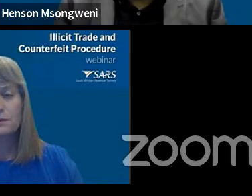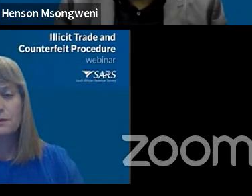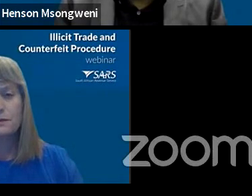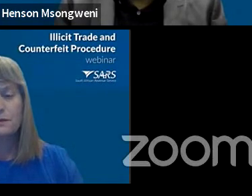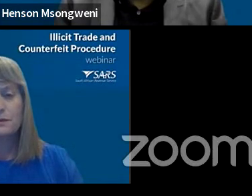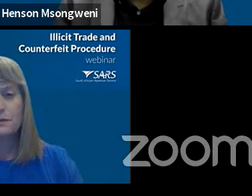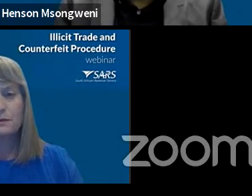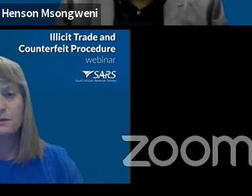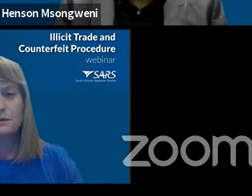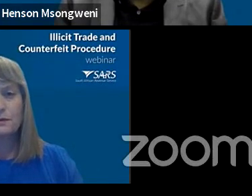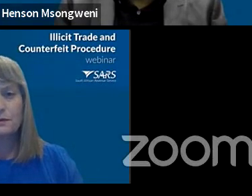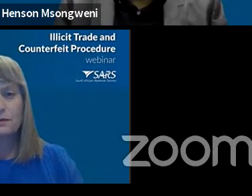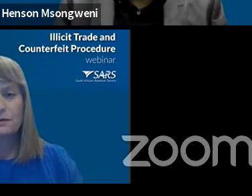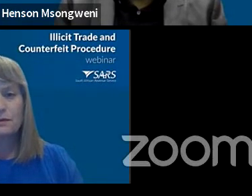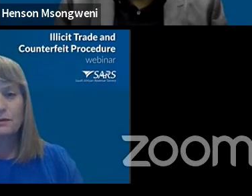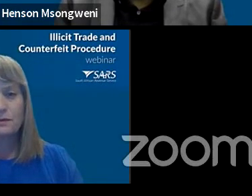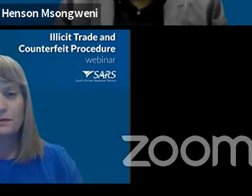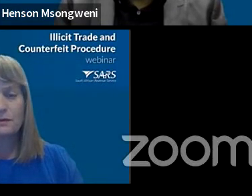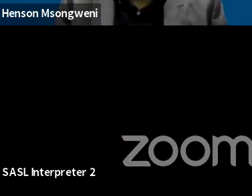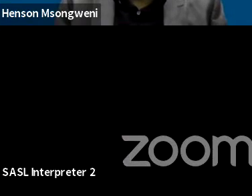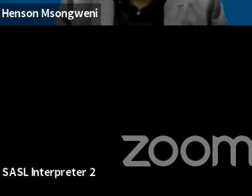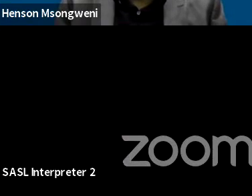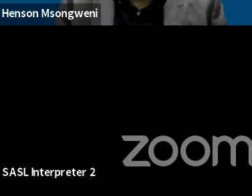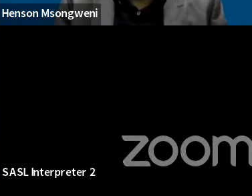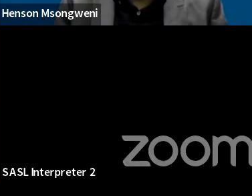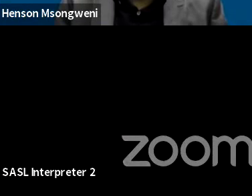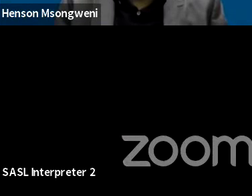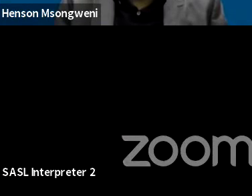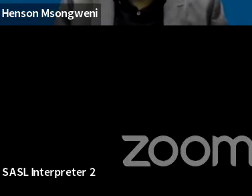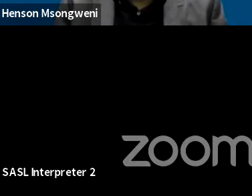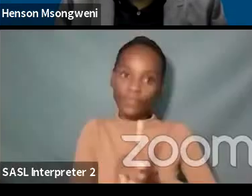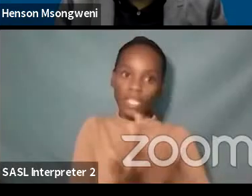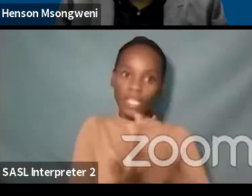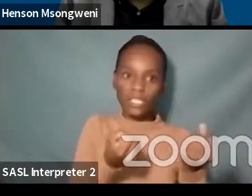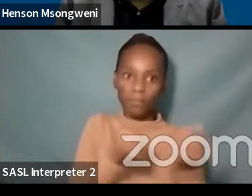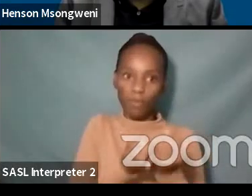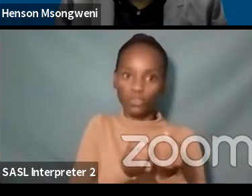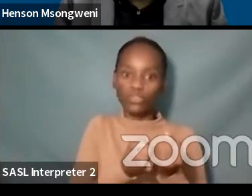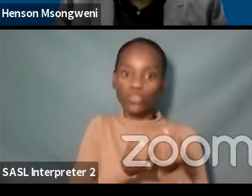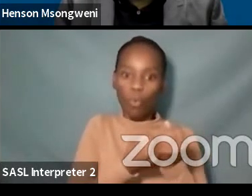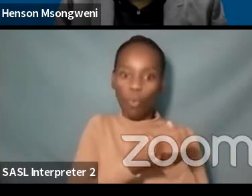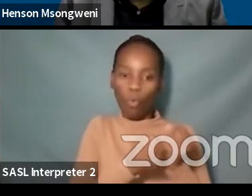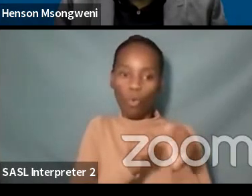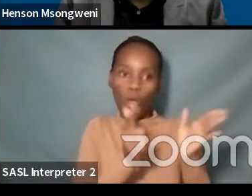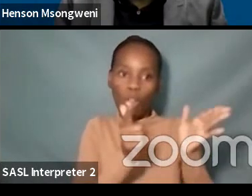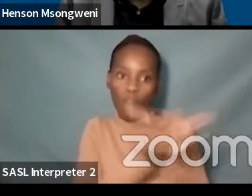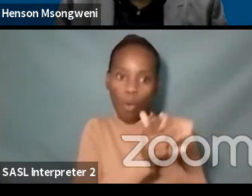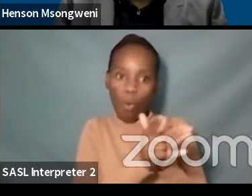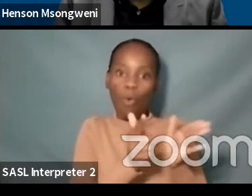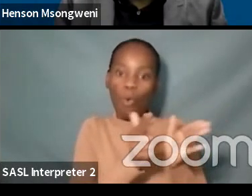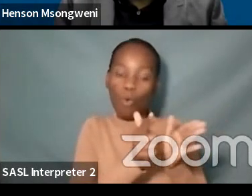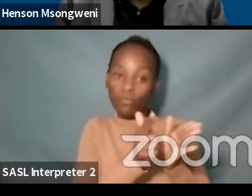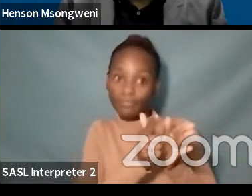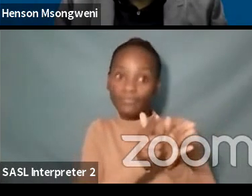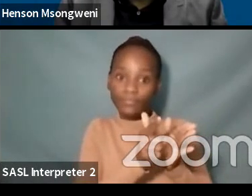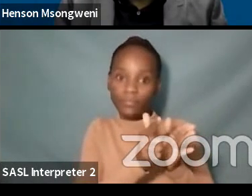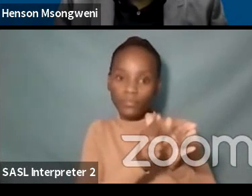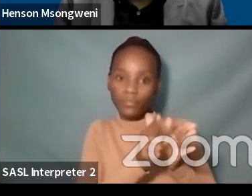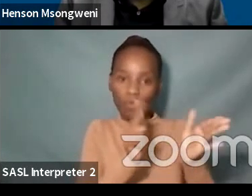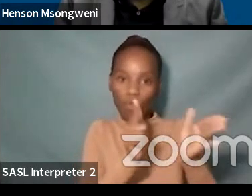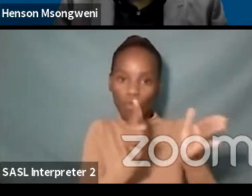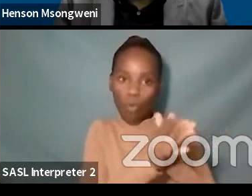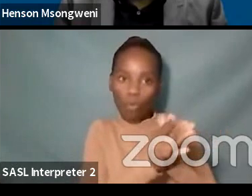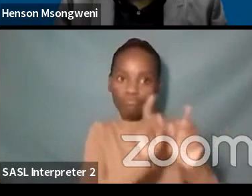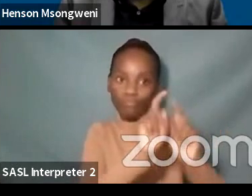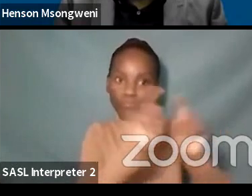really dependent upon the support from other law enforcement agencies, because we rely heavily on both the South